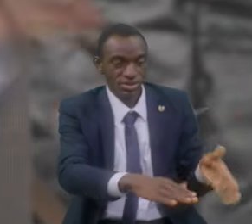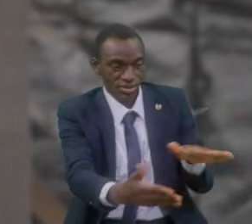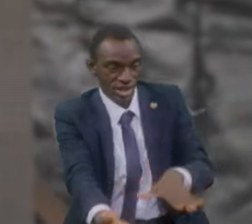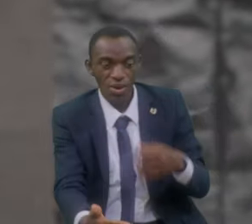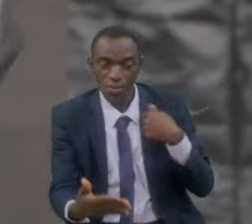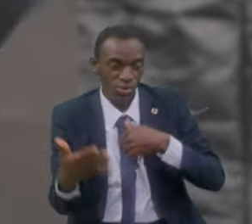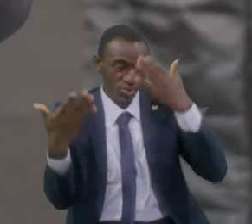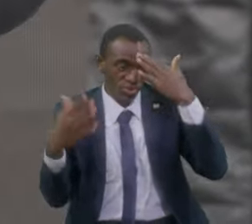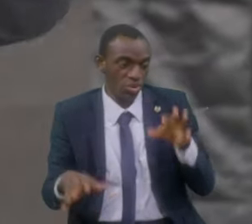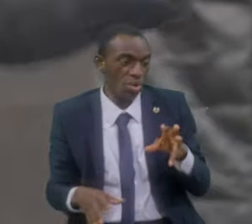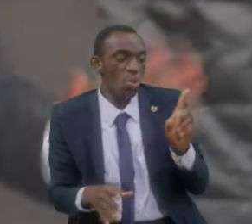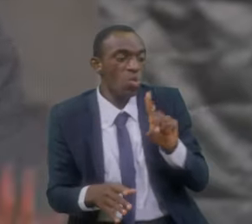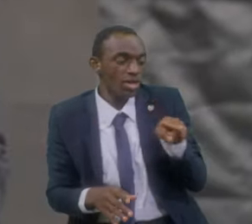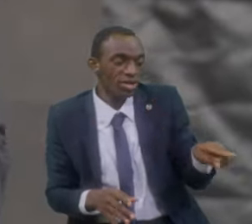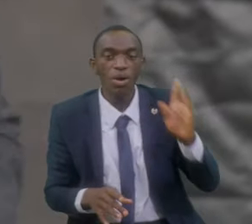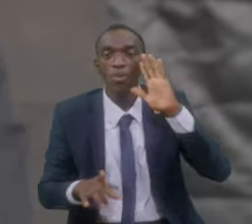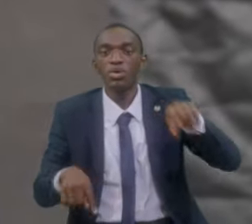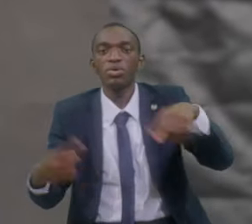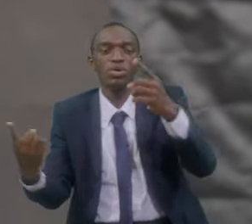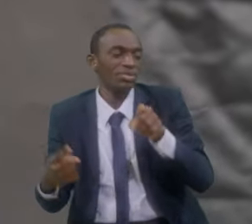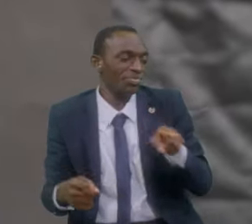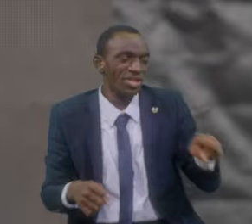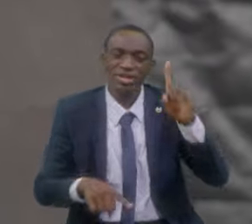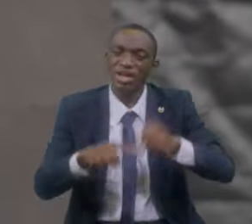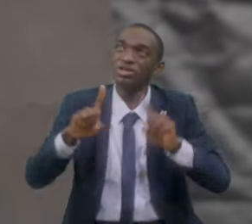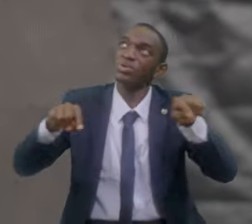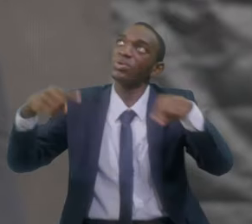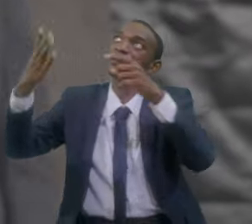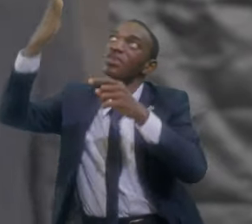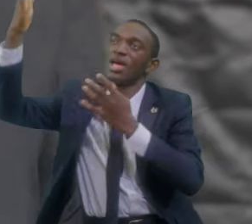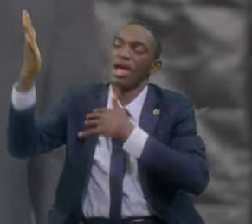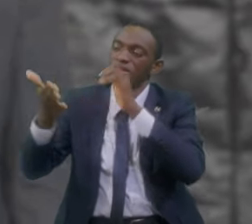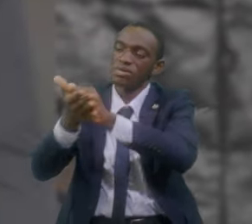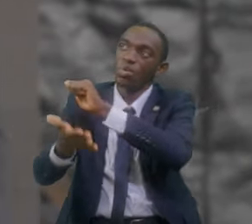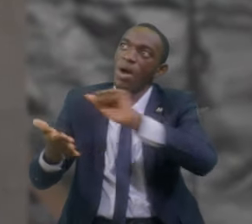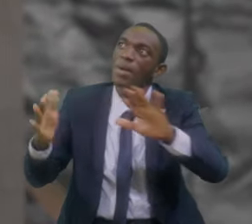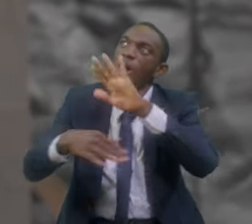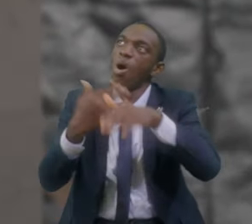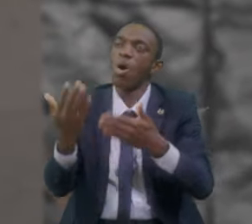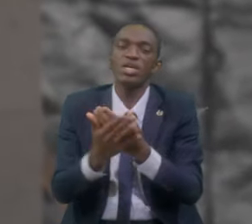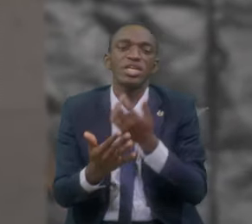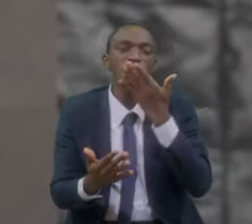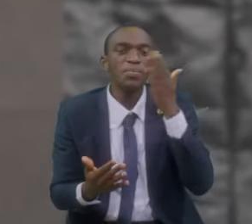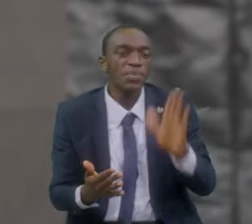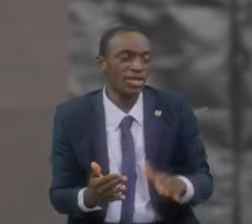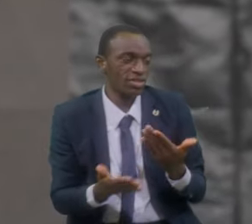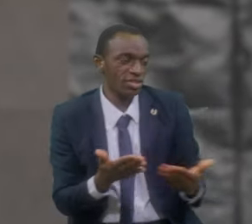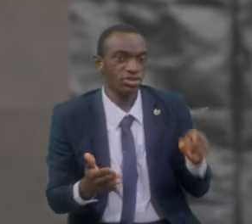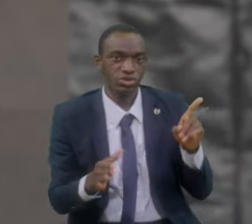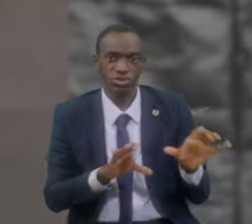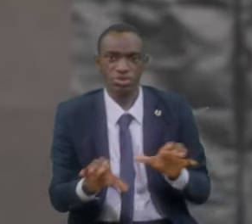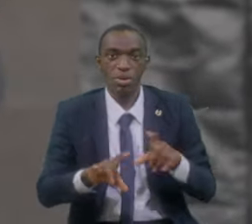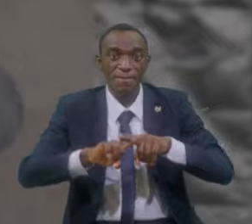He cannot go there and wipe out every evil thing you've done. But Jesus, who came to this